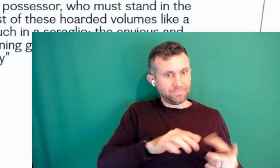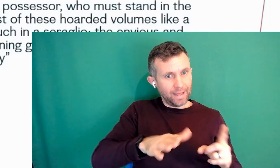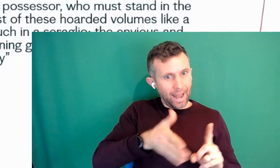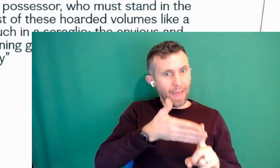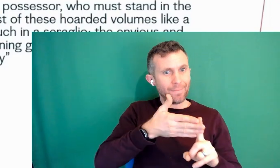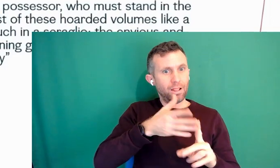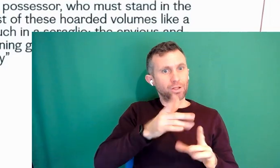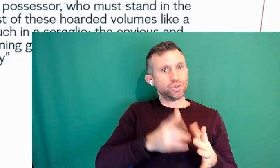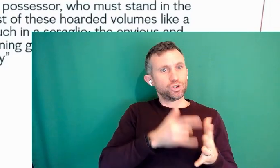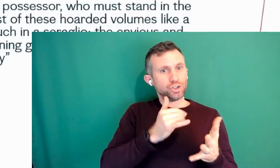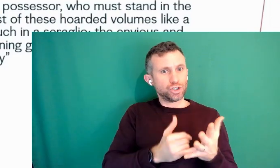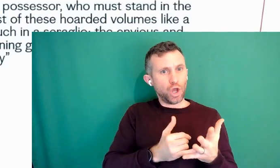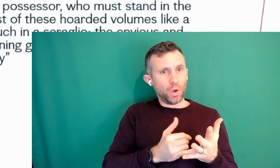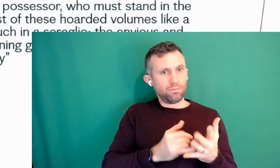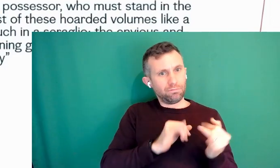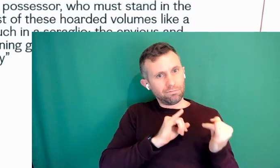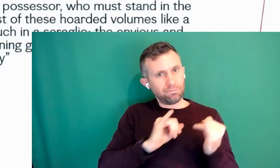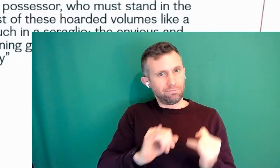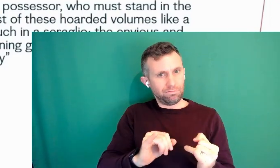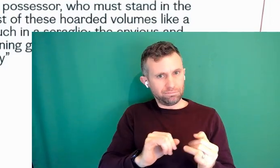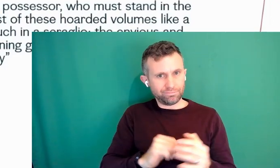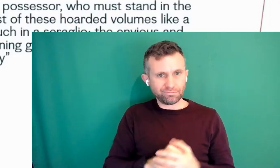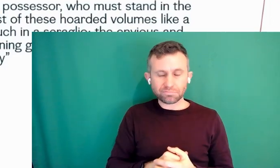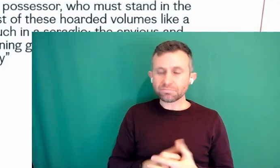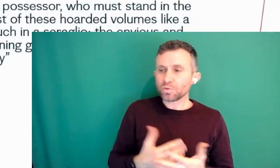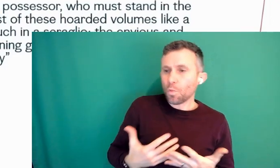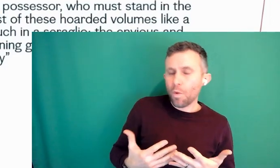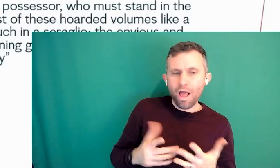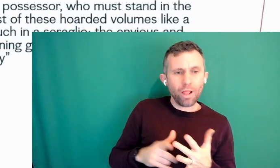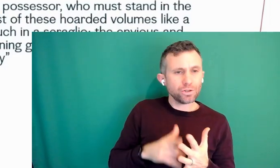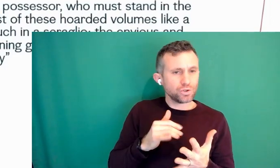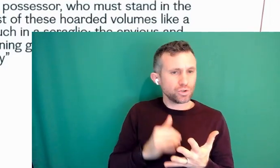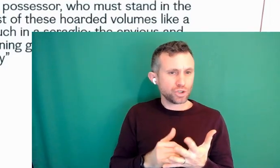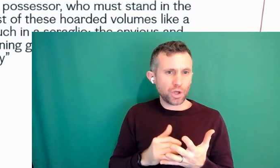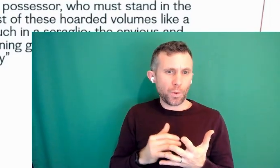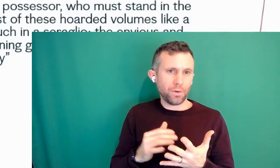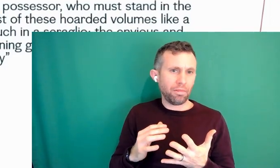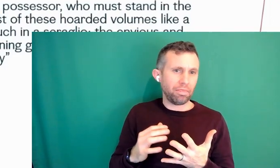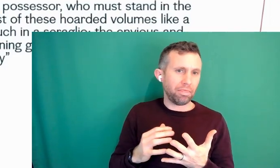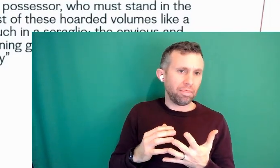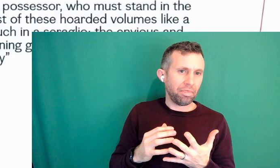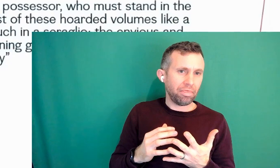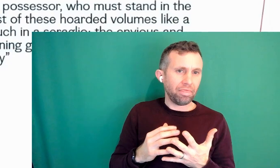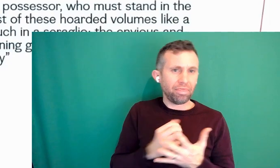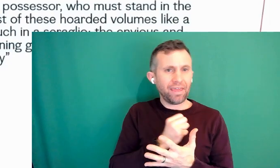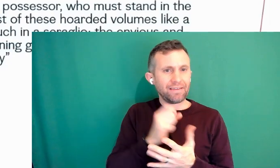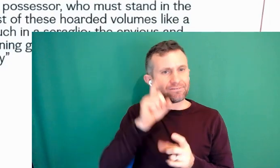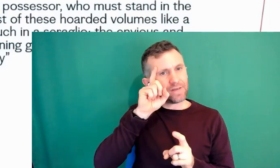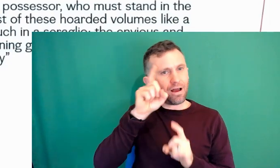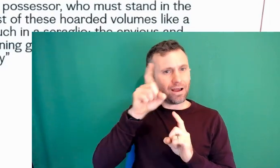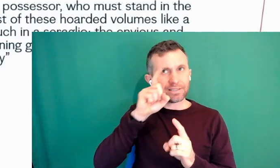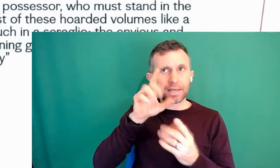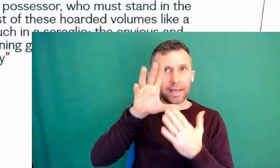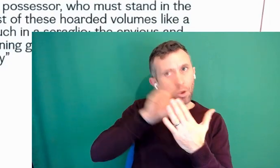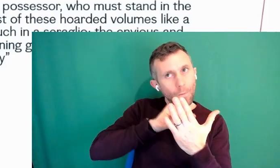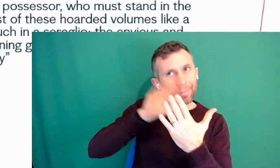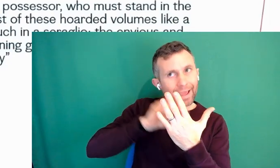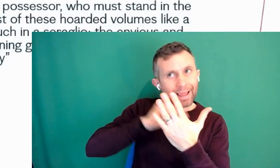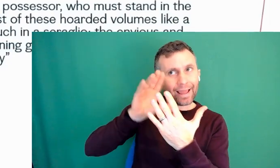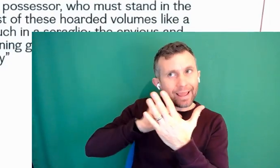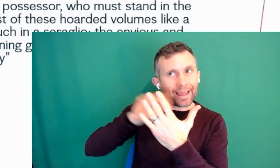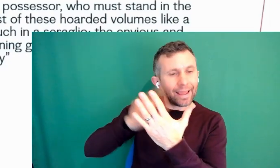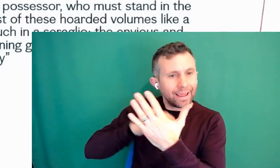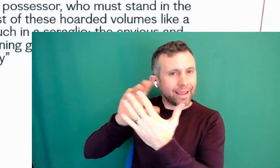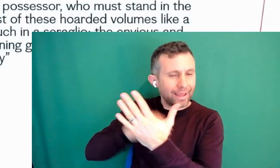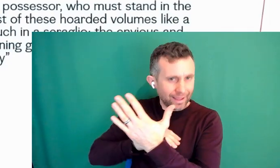the envious and pining guardian of that which he cannot enjoy. The objects now